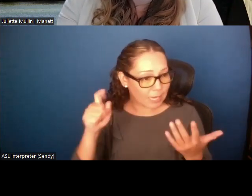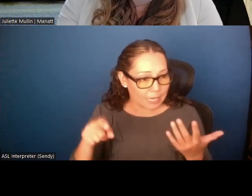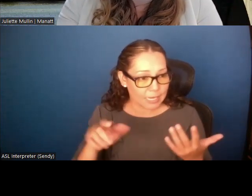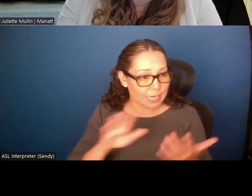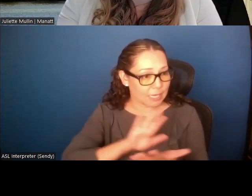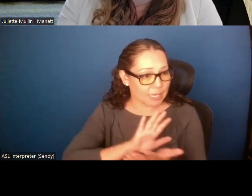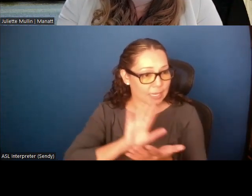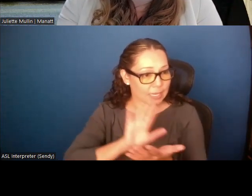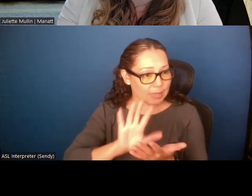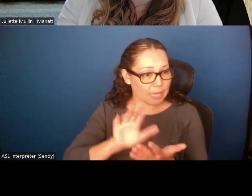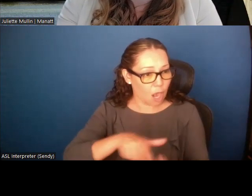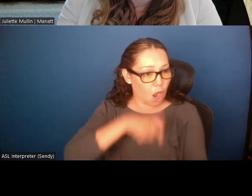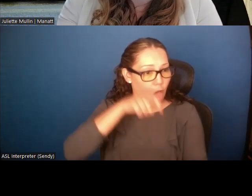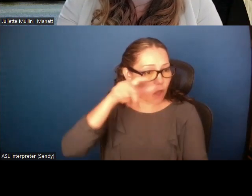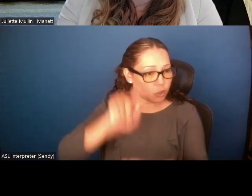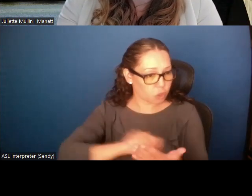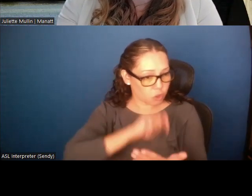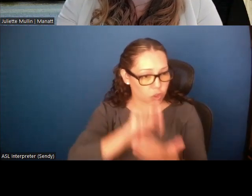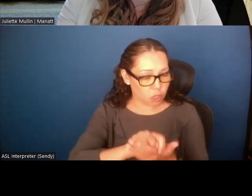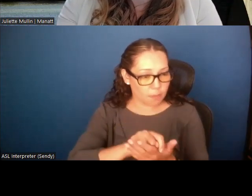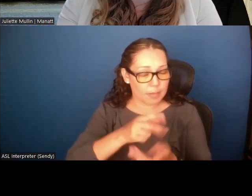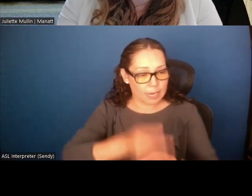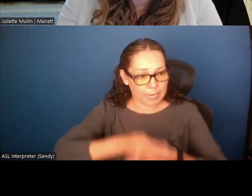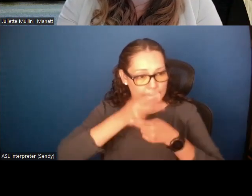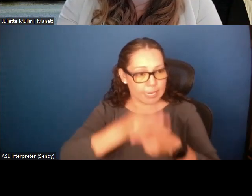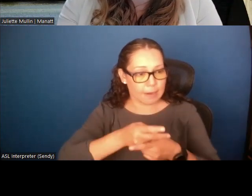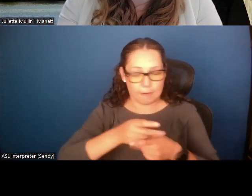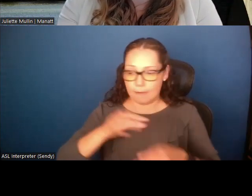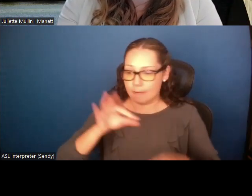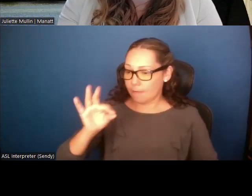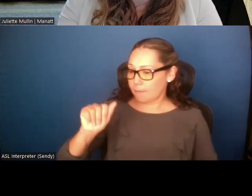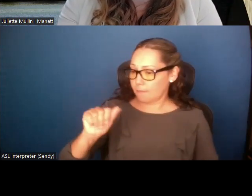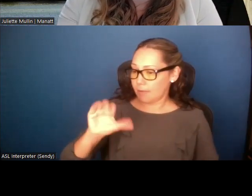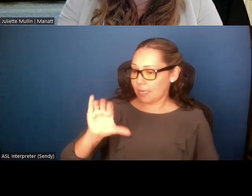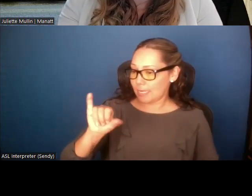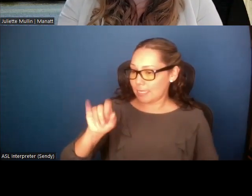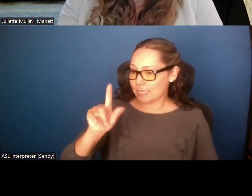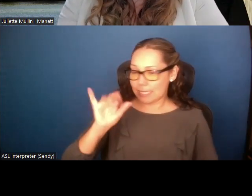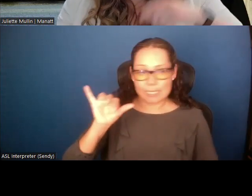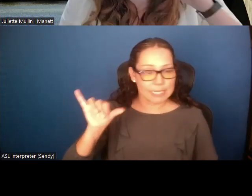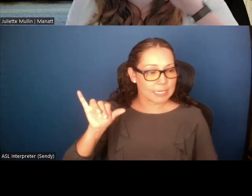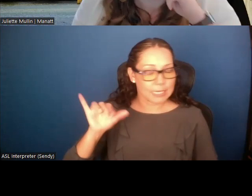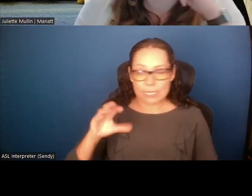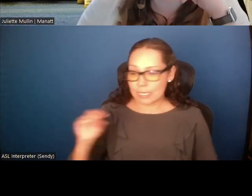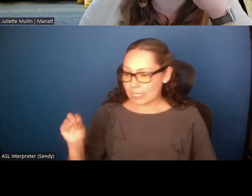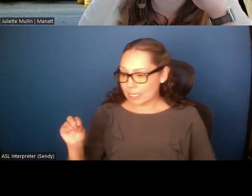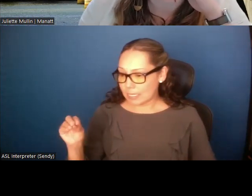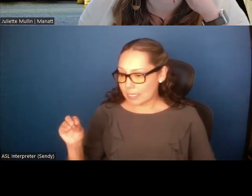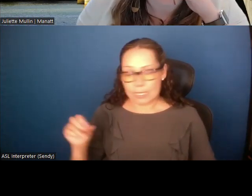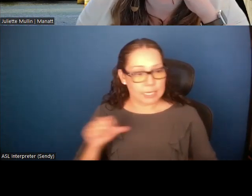care facility. And having this vestige of inappropriate limitations